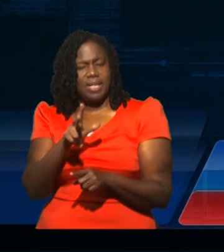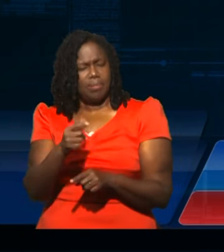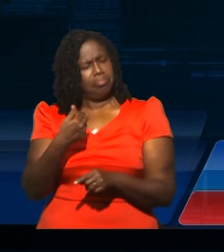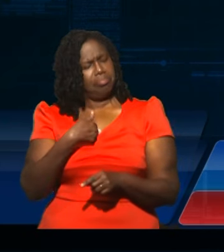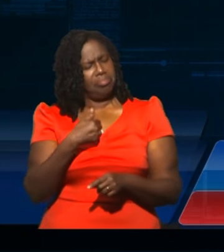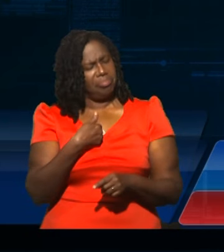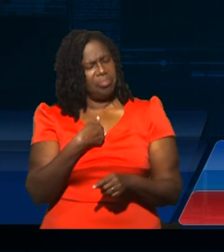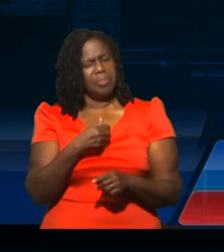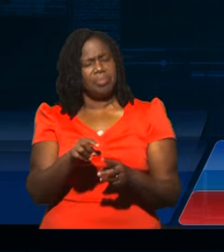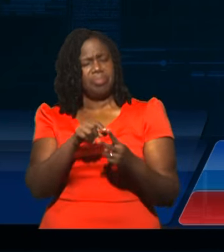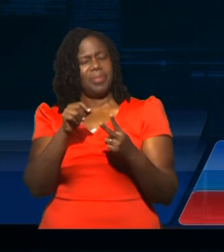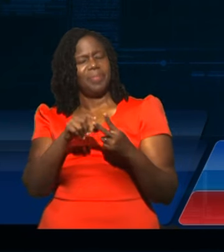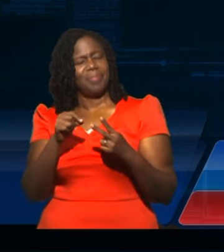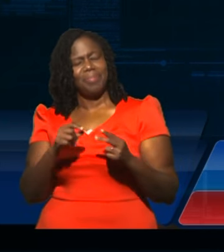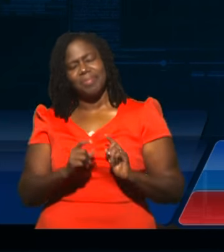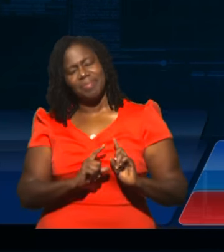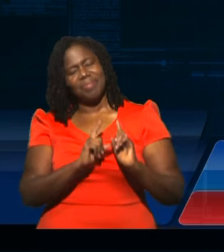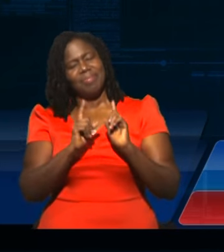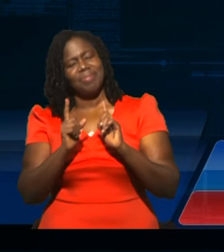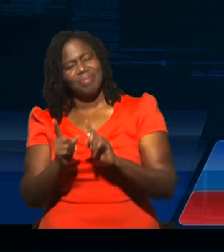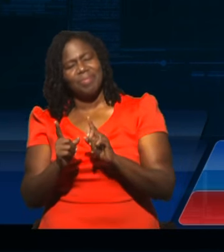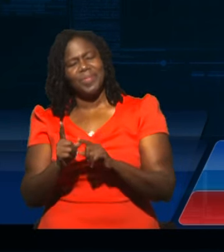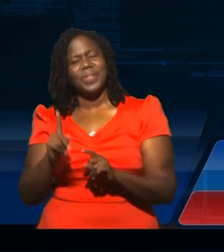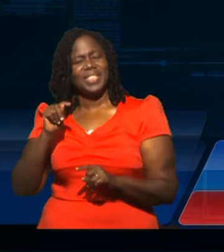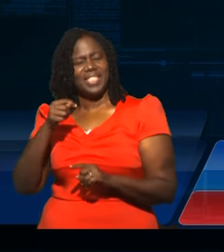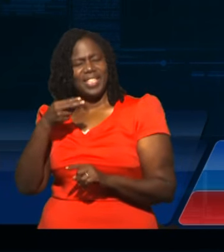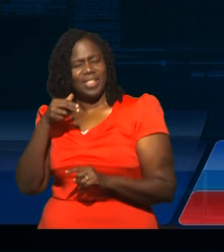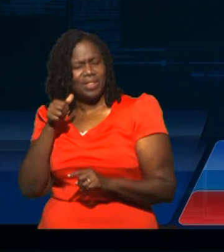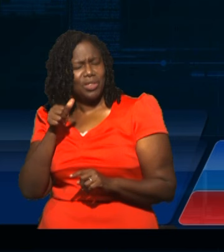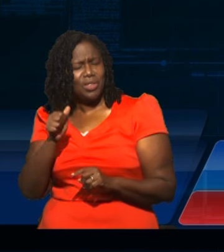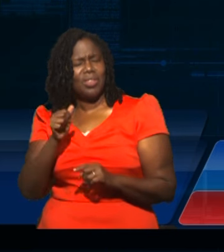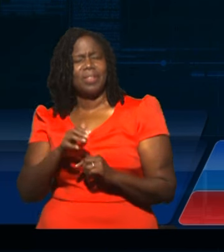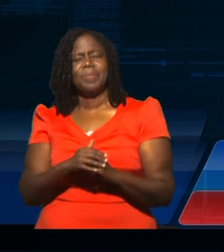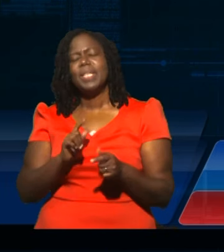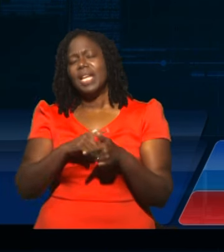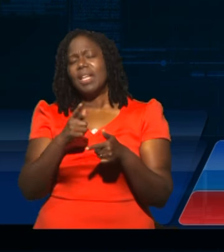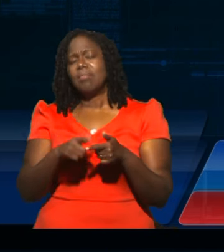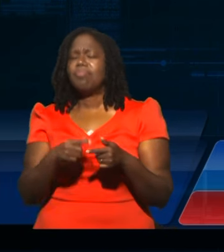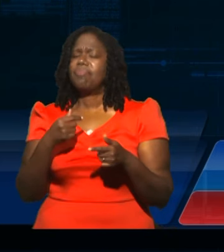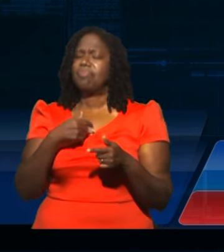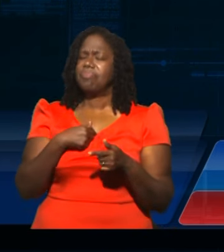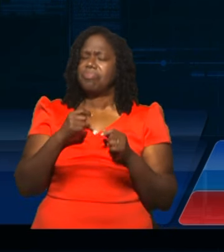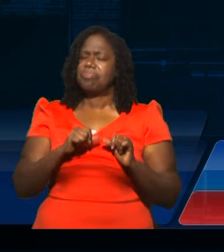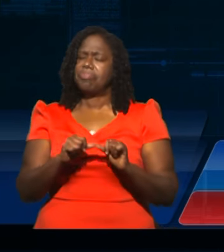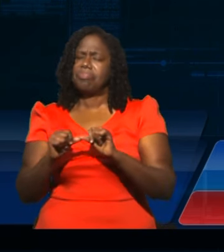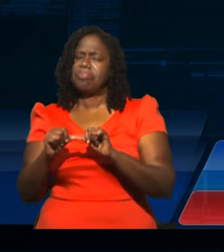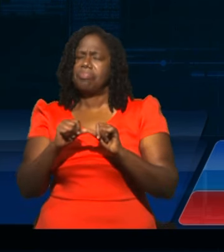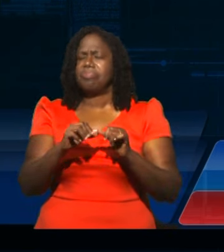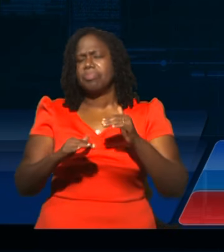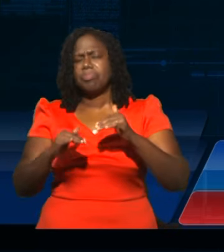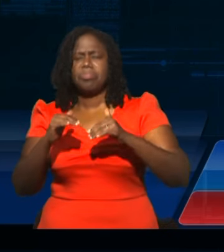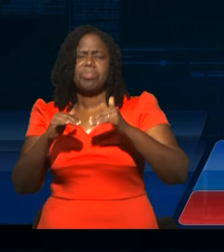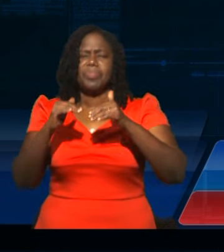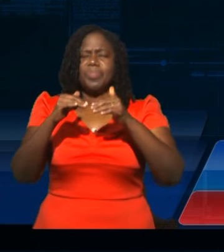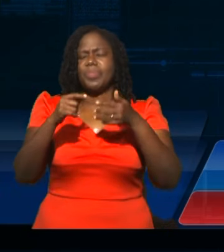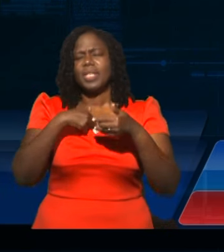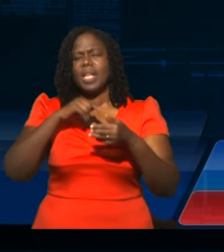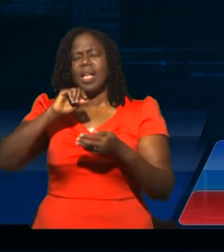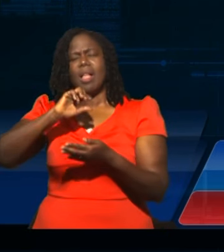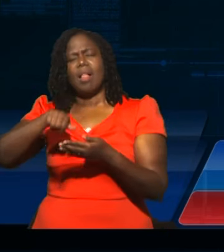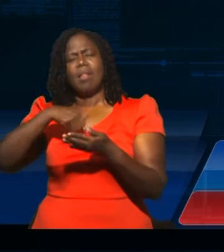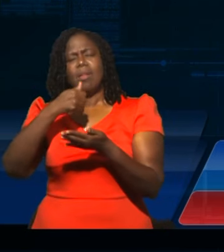to the Tobago House of Assembly. And then eventually I ascended to the position of Chief Secretary in